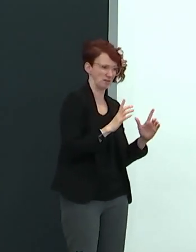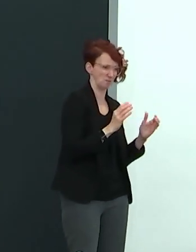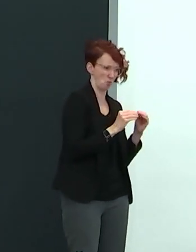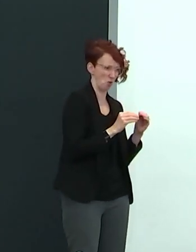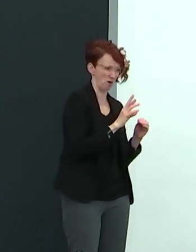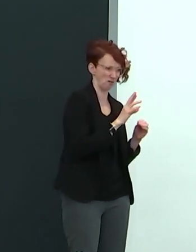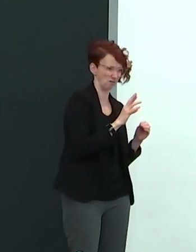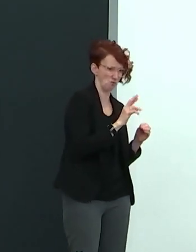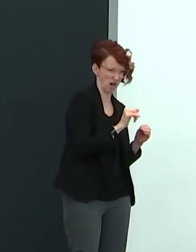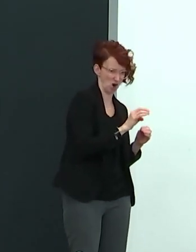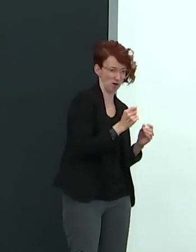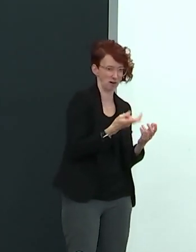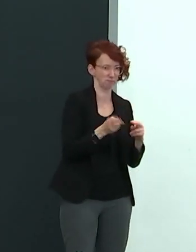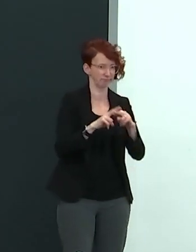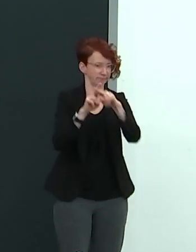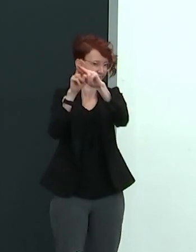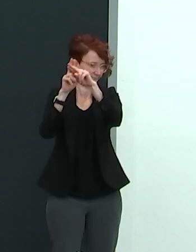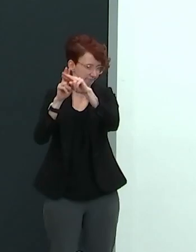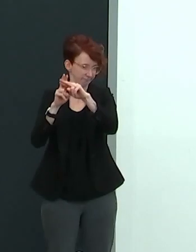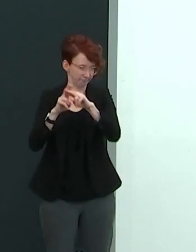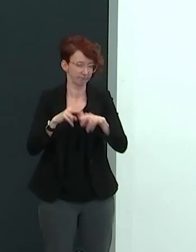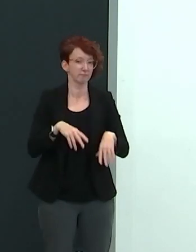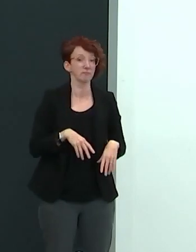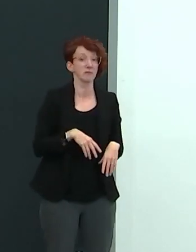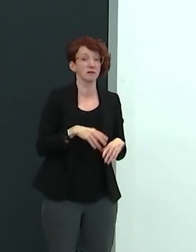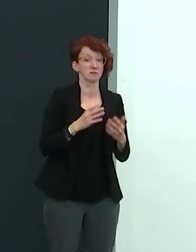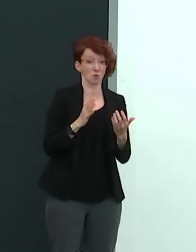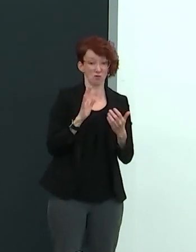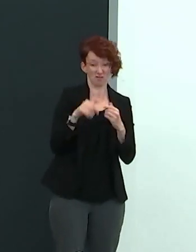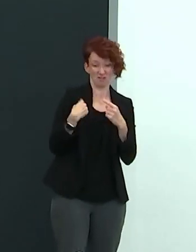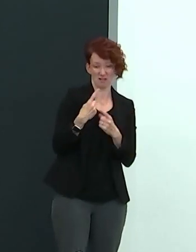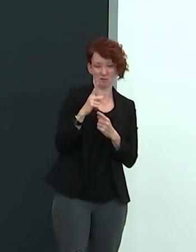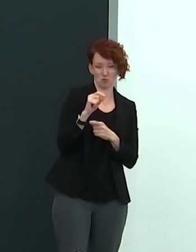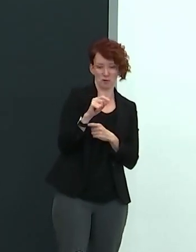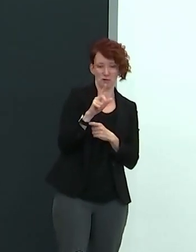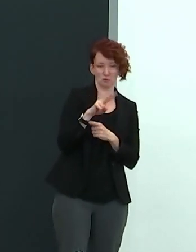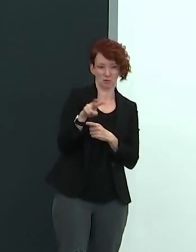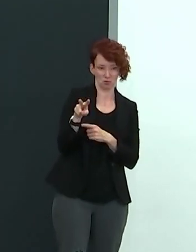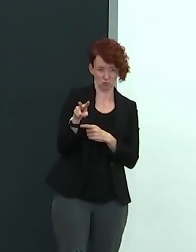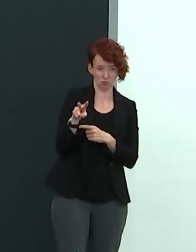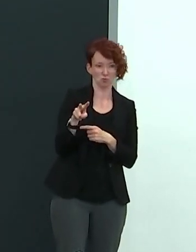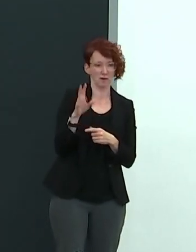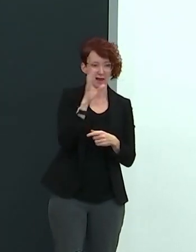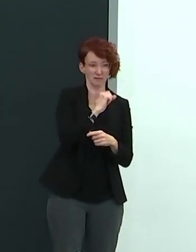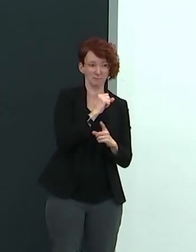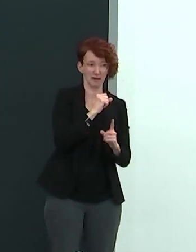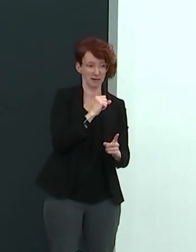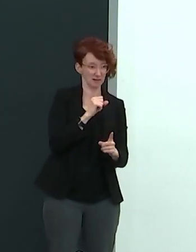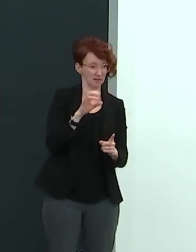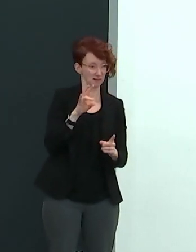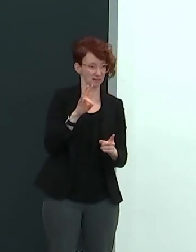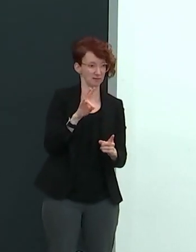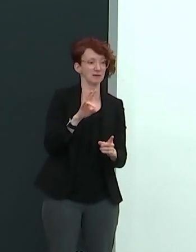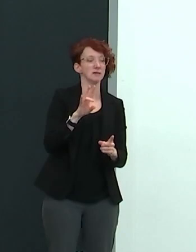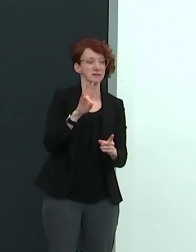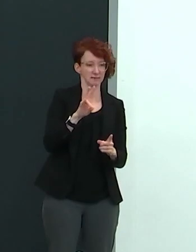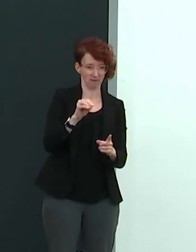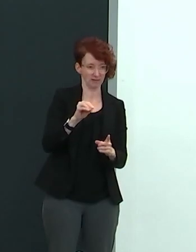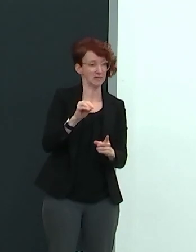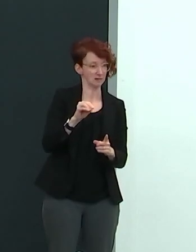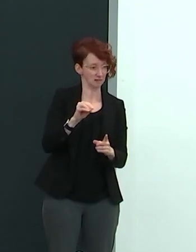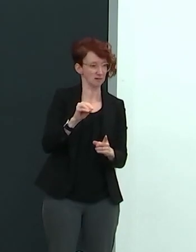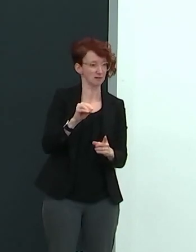As of 2022, an estimated 7 million children from the ages of 3 to 17 years have been diagnosed